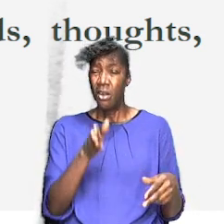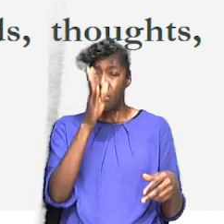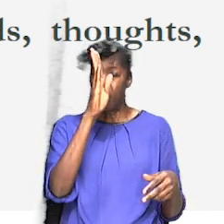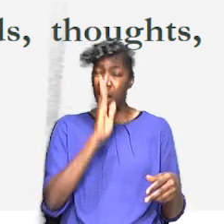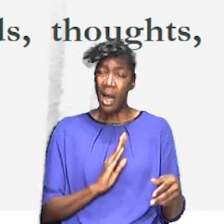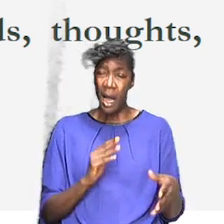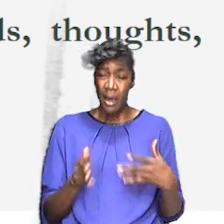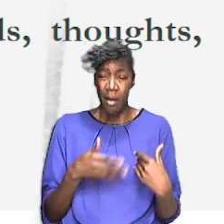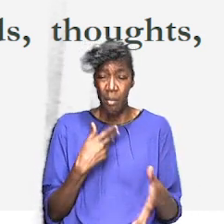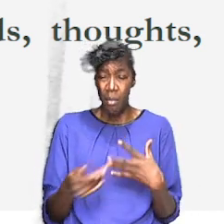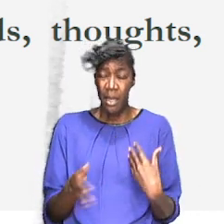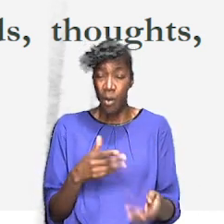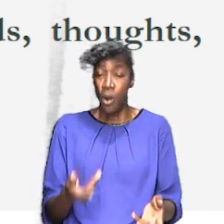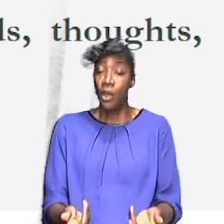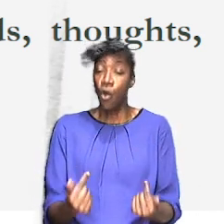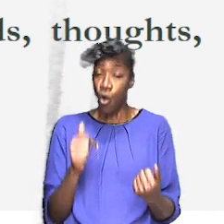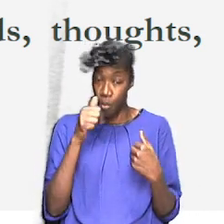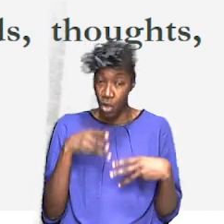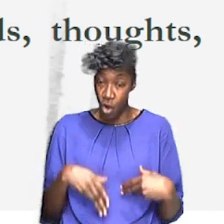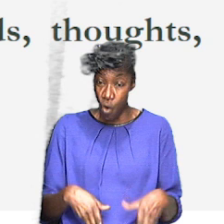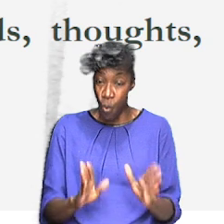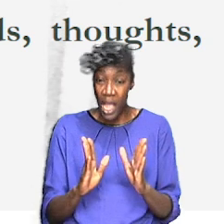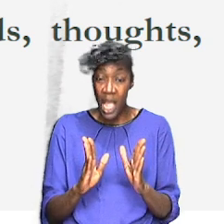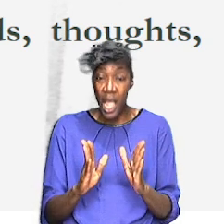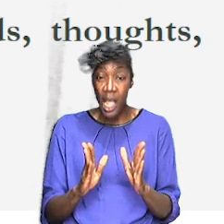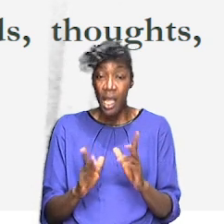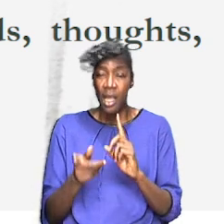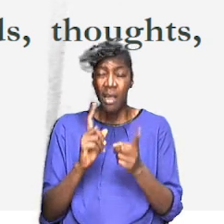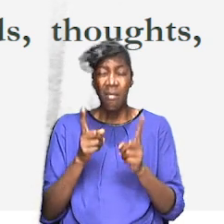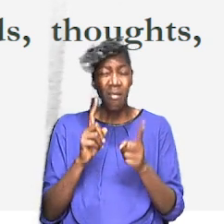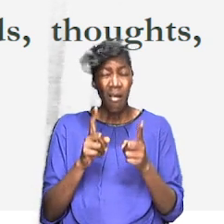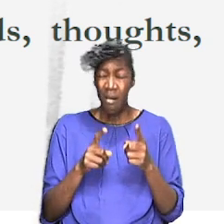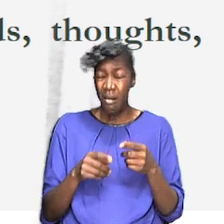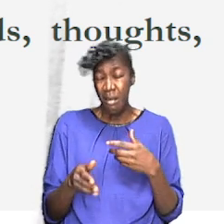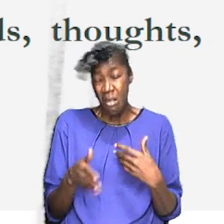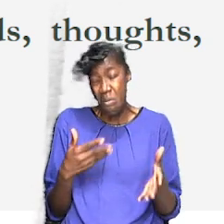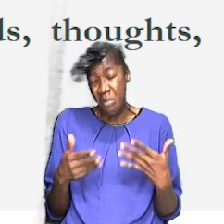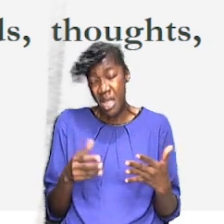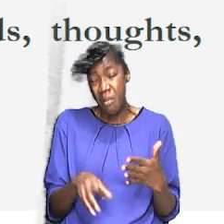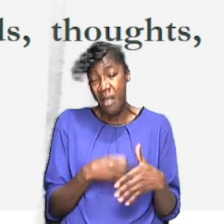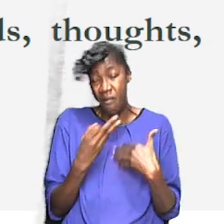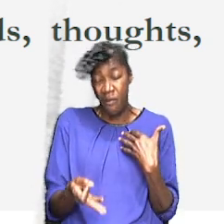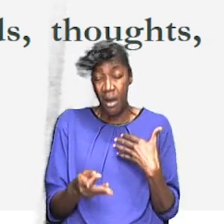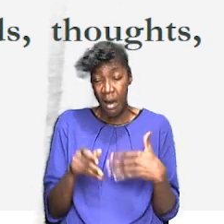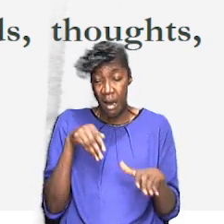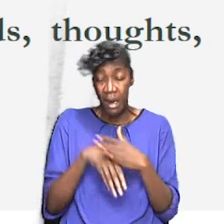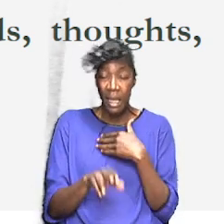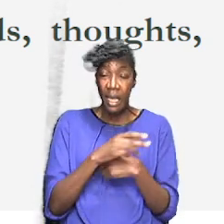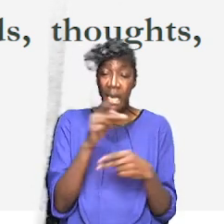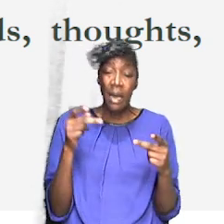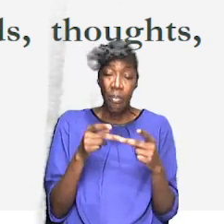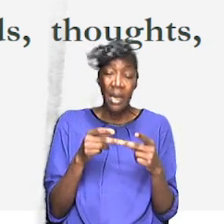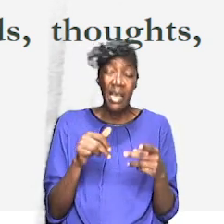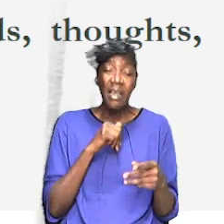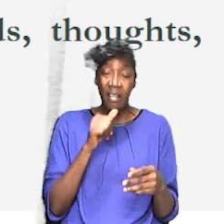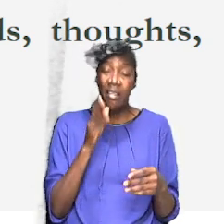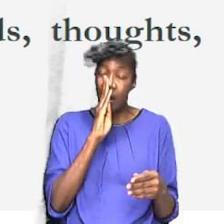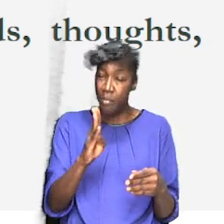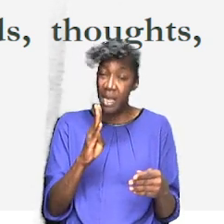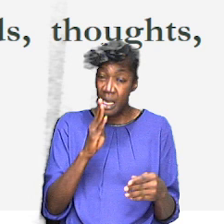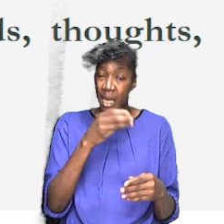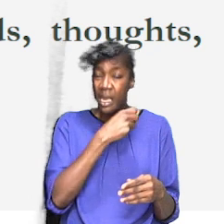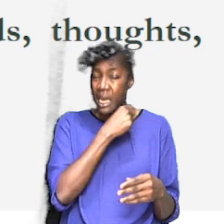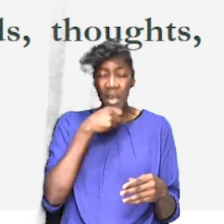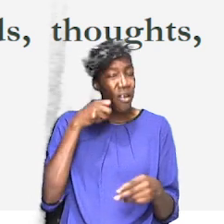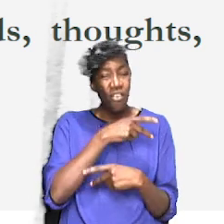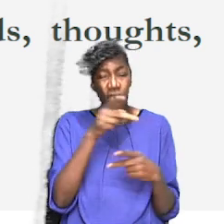irrespective of what comes your way, when you get an interaction with him, you might fall. You might be in a place where you should not be. You might be in your wilderness. You